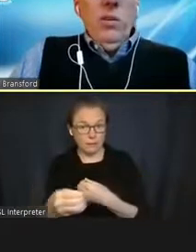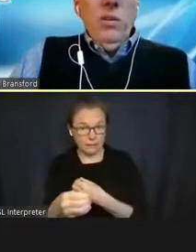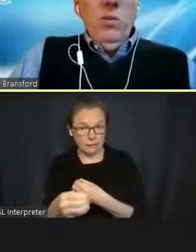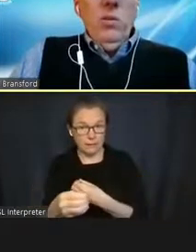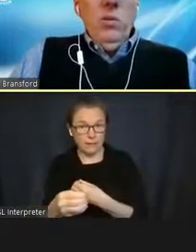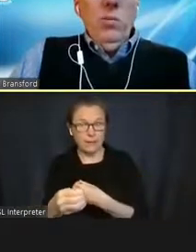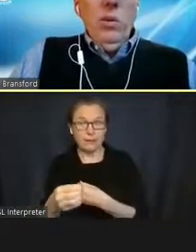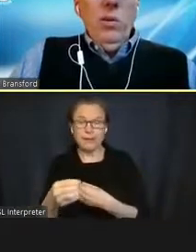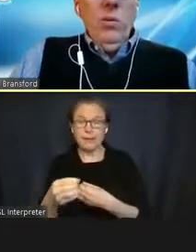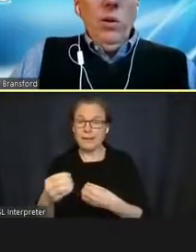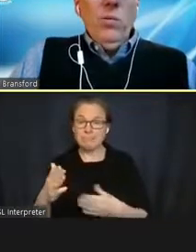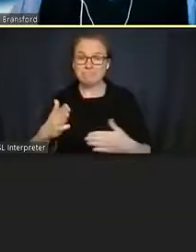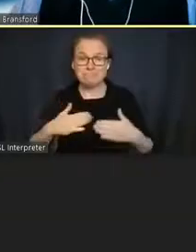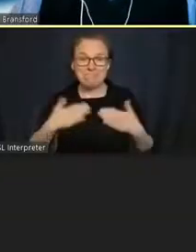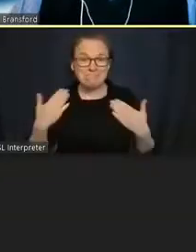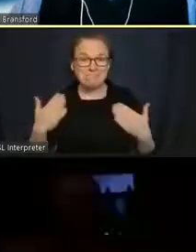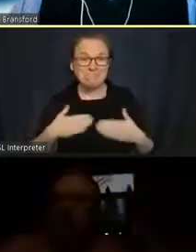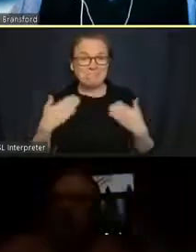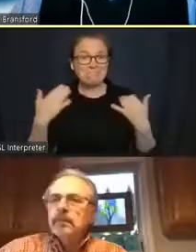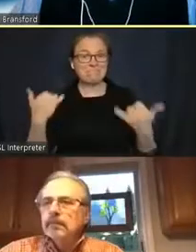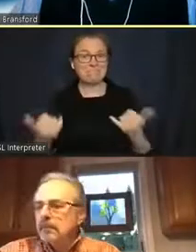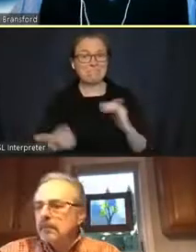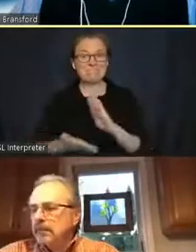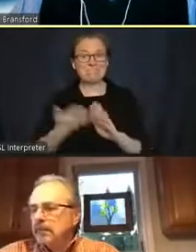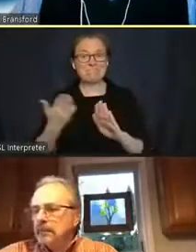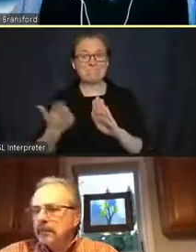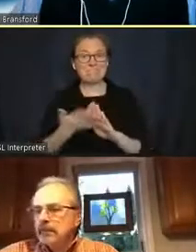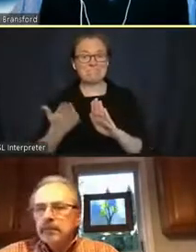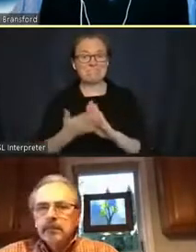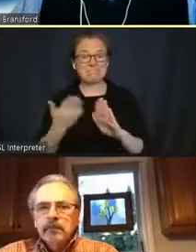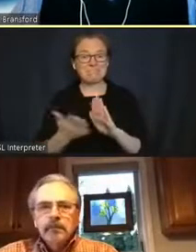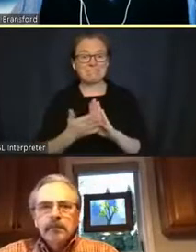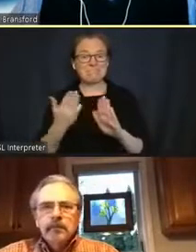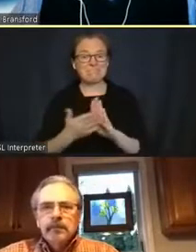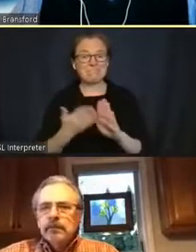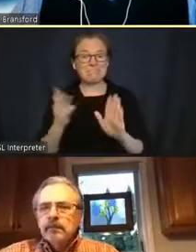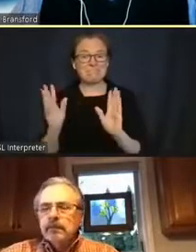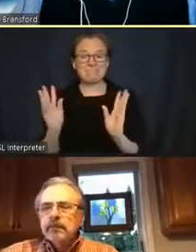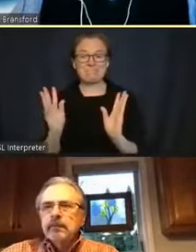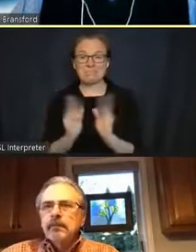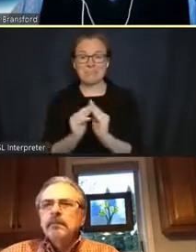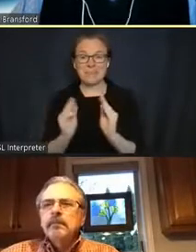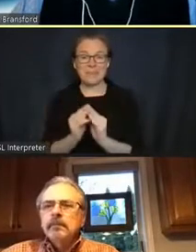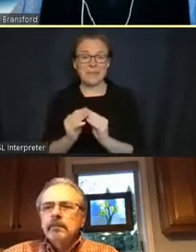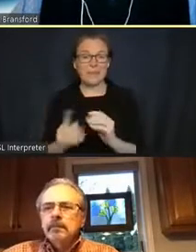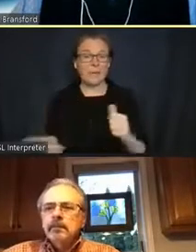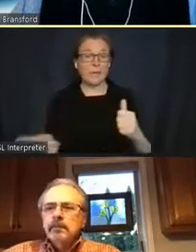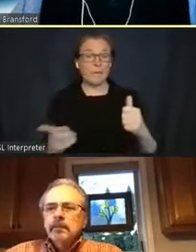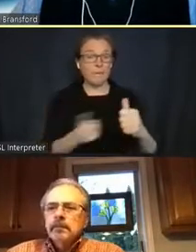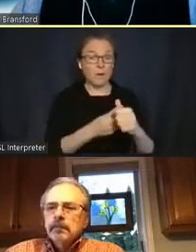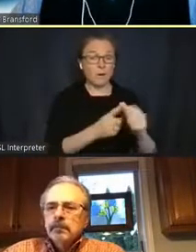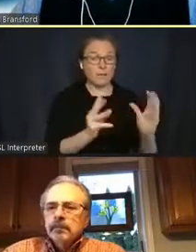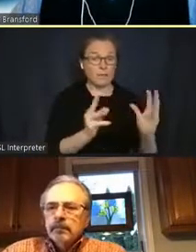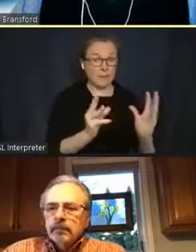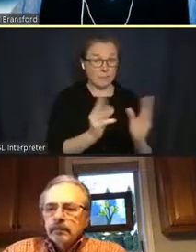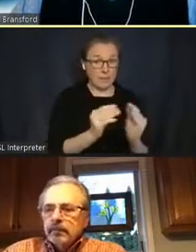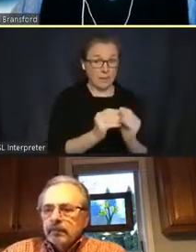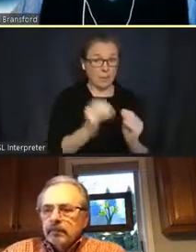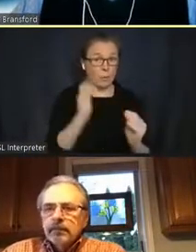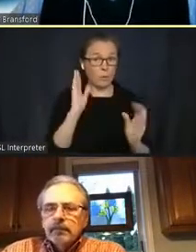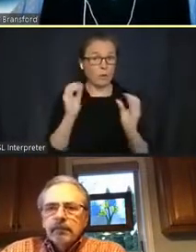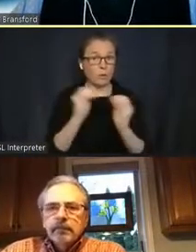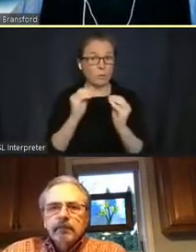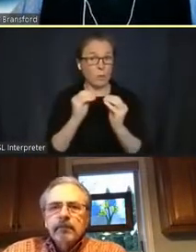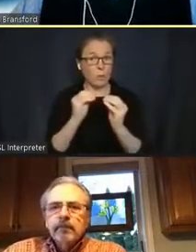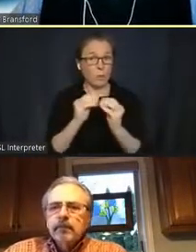so pleased to be your moderator this evening for the first of 4 quarterly town hall meetings